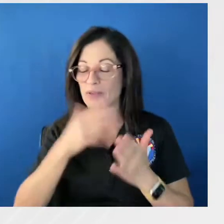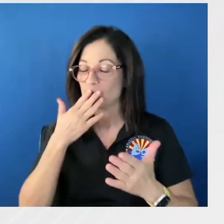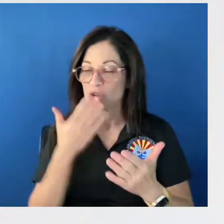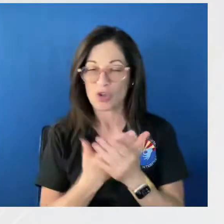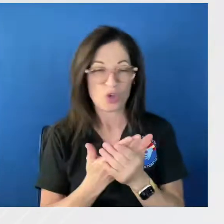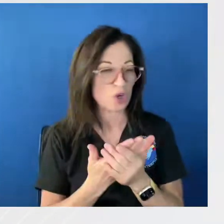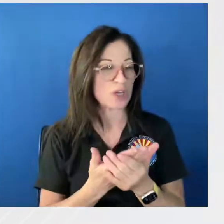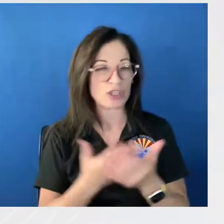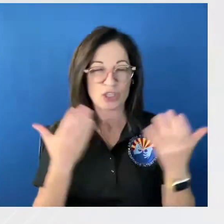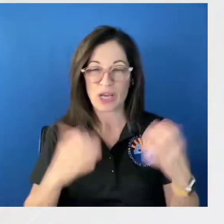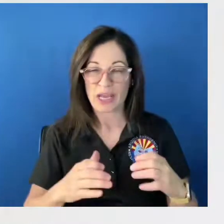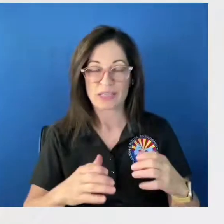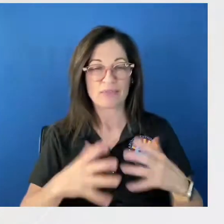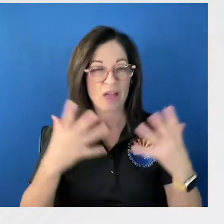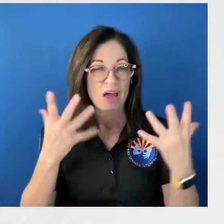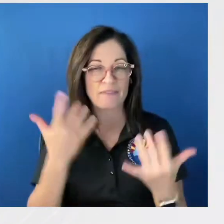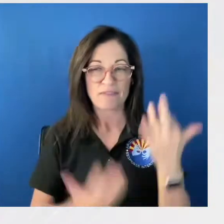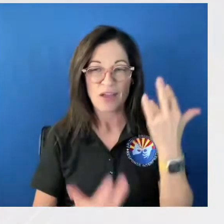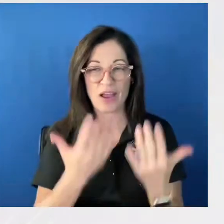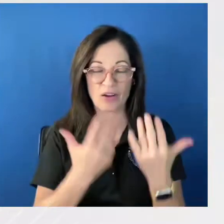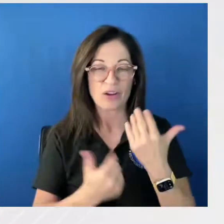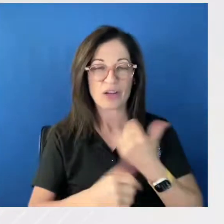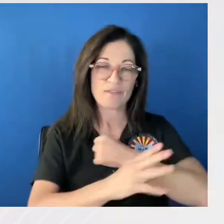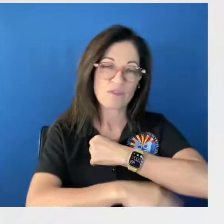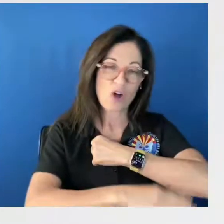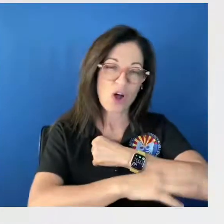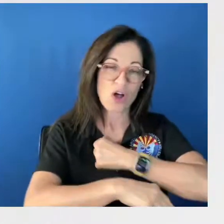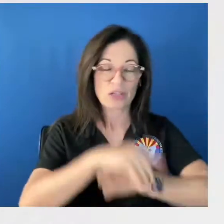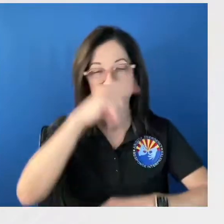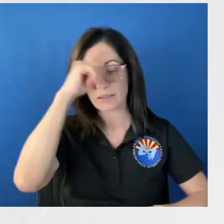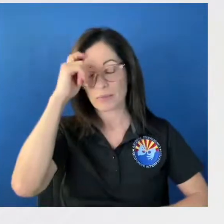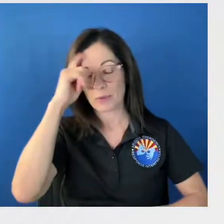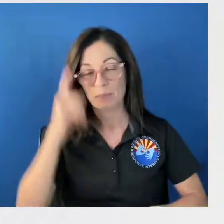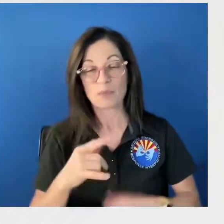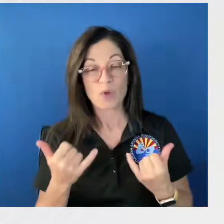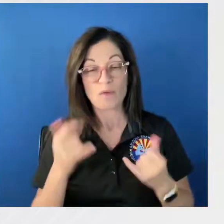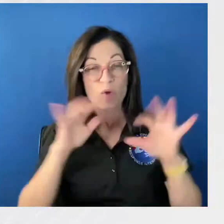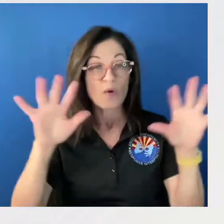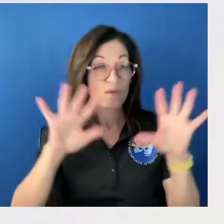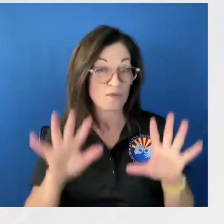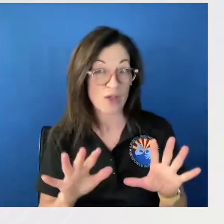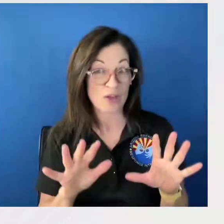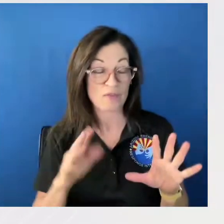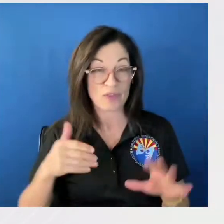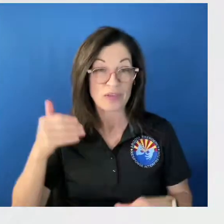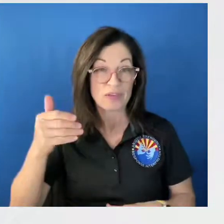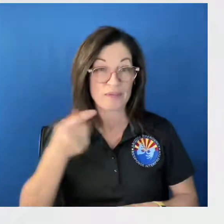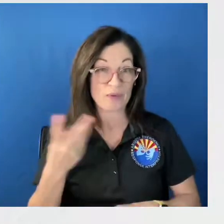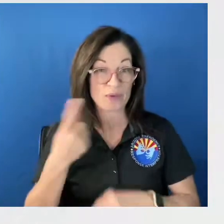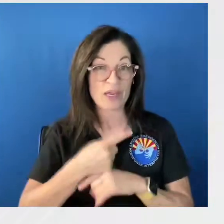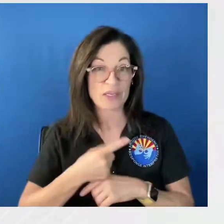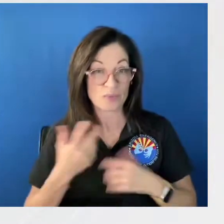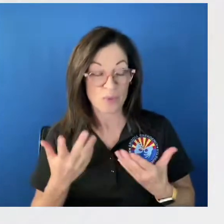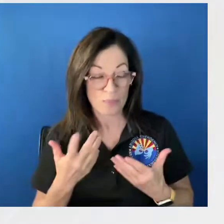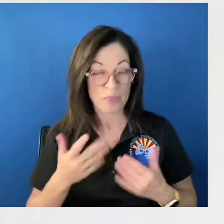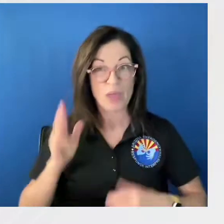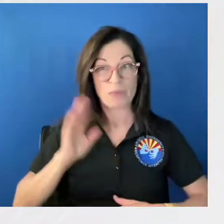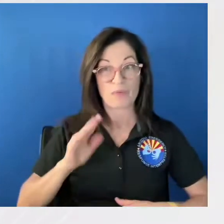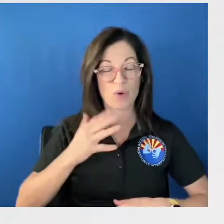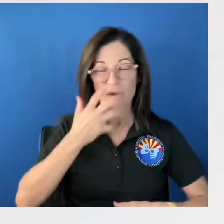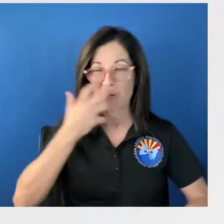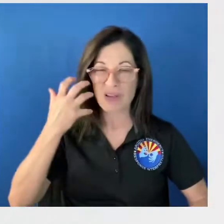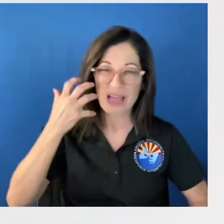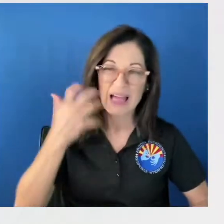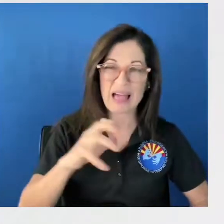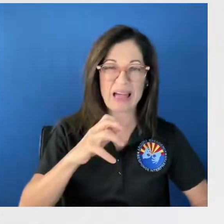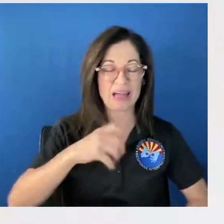and the summer months. So for our weather, what we're looking at for the next couple of days. We went from crazy hot, high